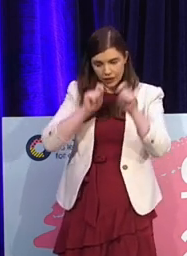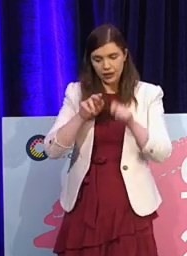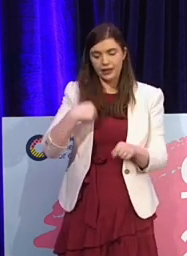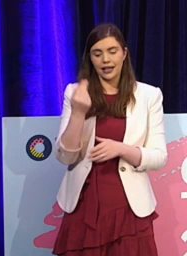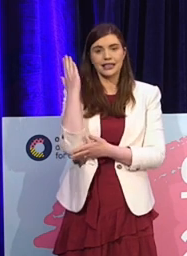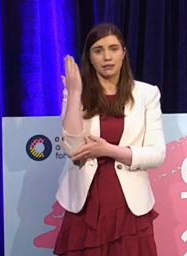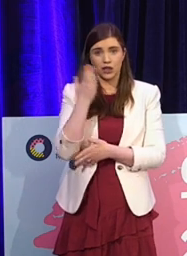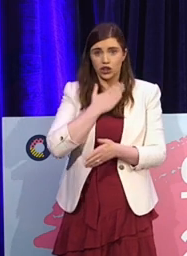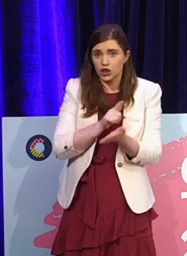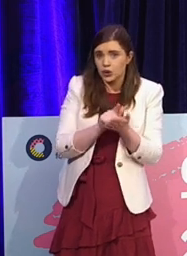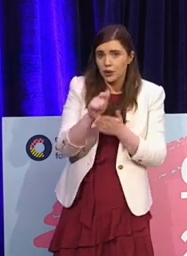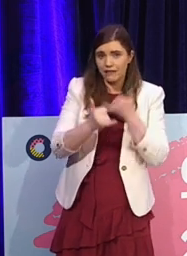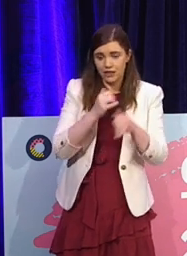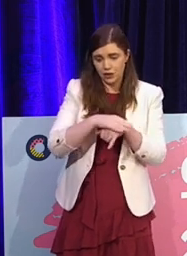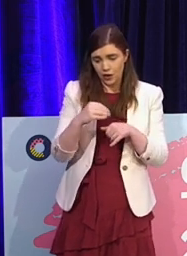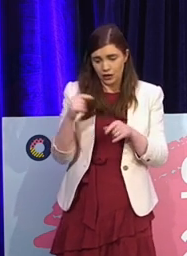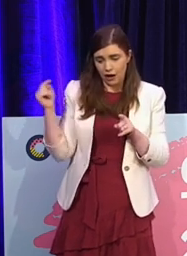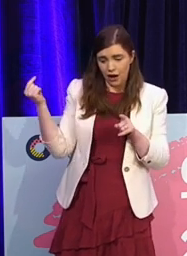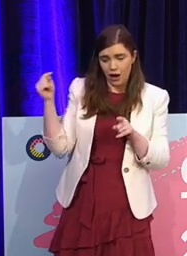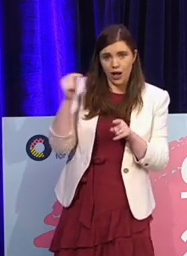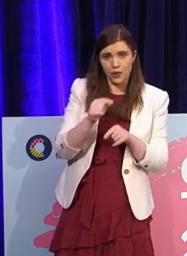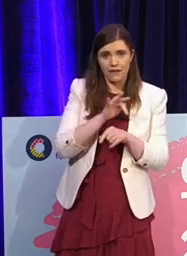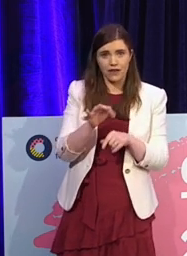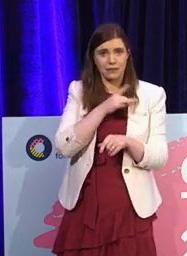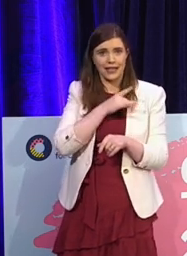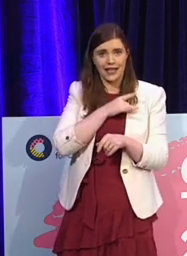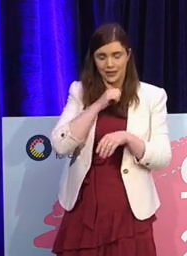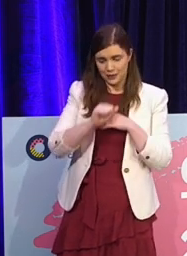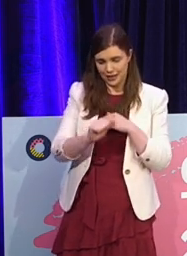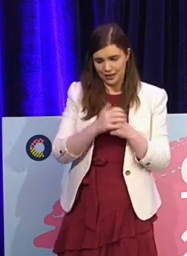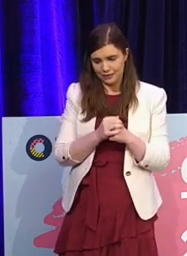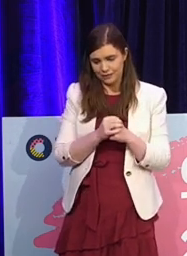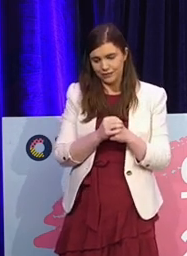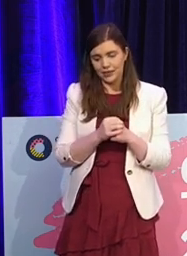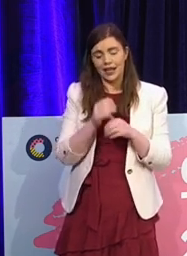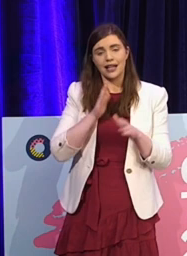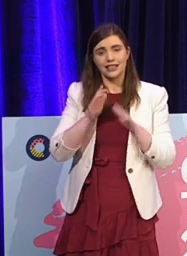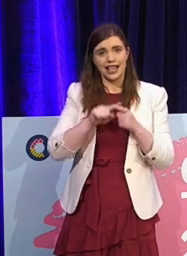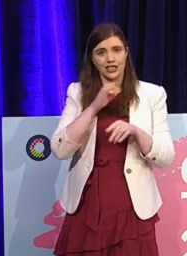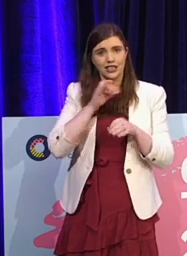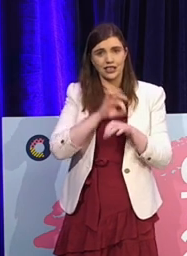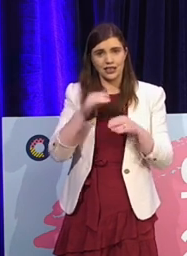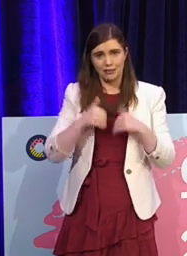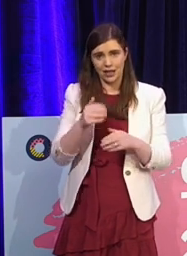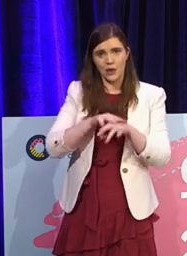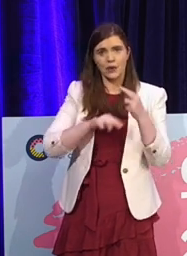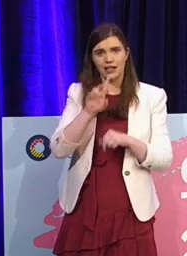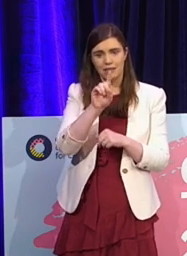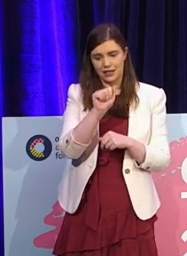only 12 years of age and has come all the way from Kilkenny to be with us today. Ladies and gentlemen, will you please welcome